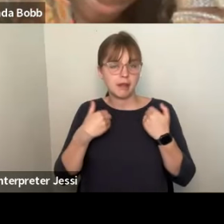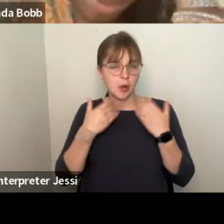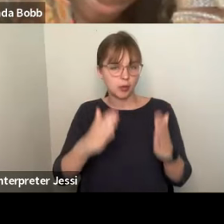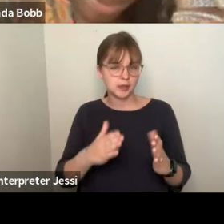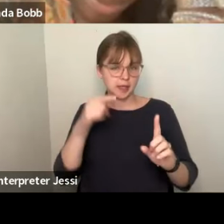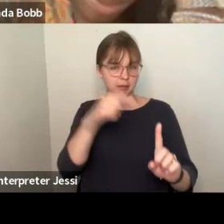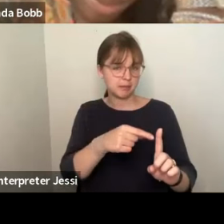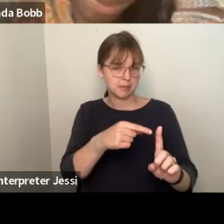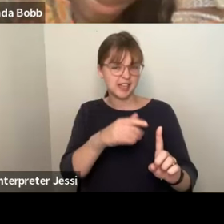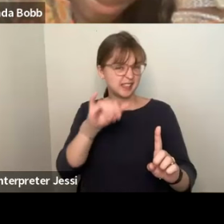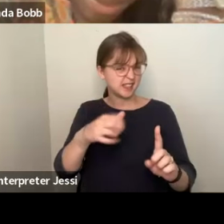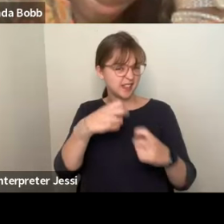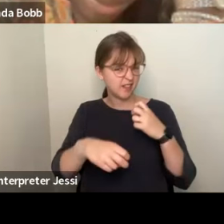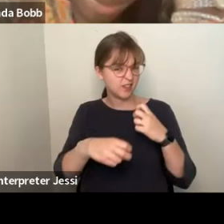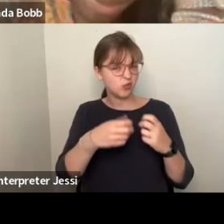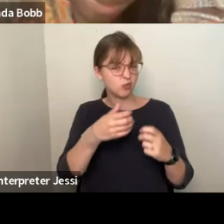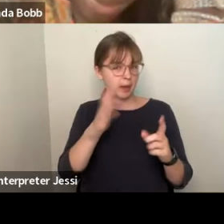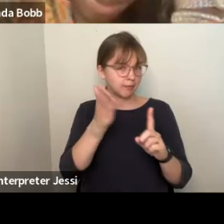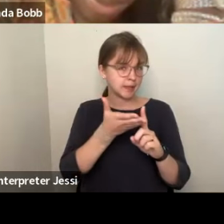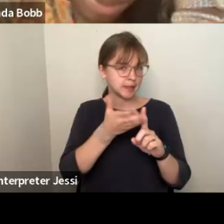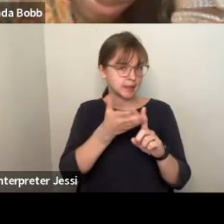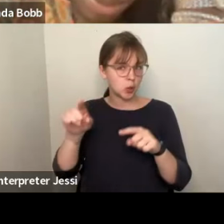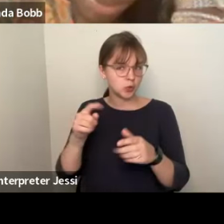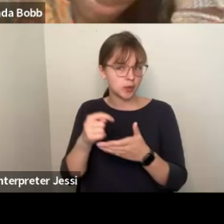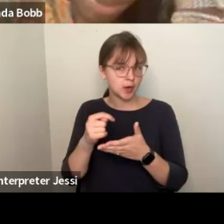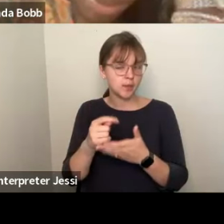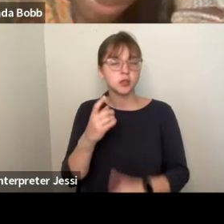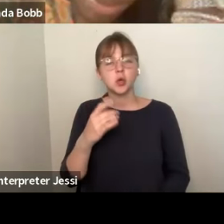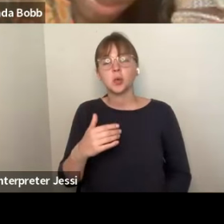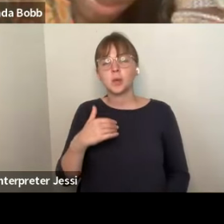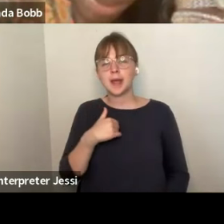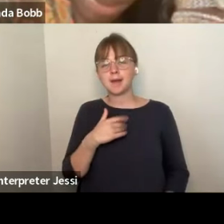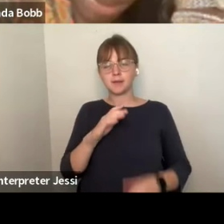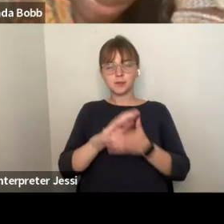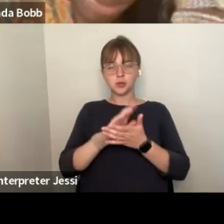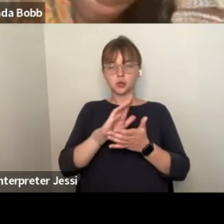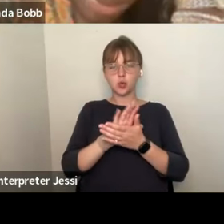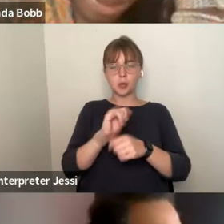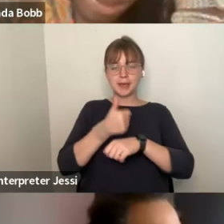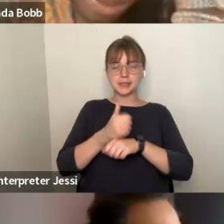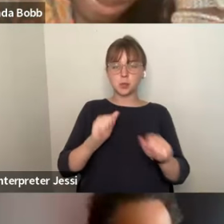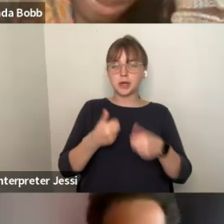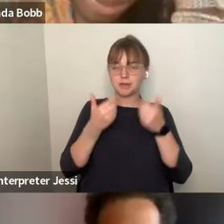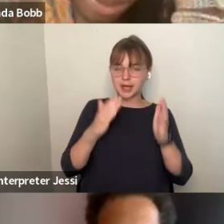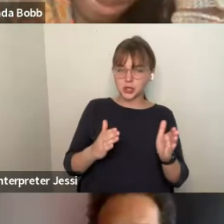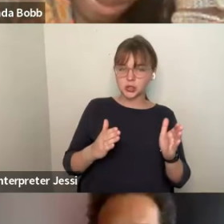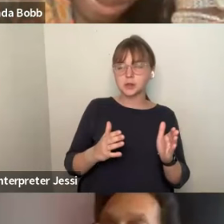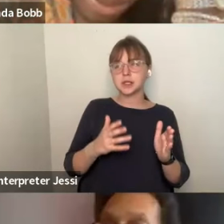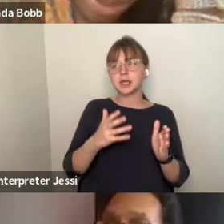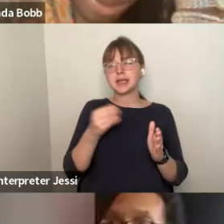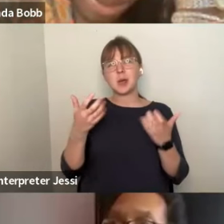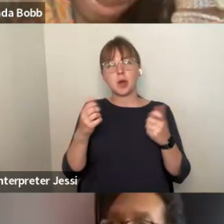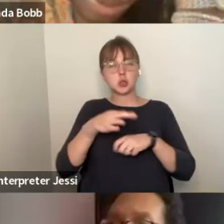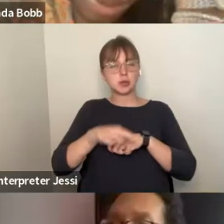yeah, because again, I mean, we have prevention providers, even school-based providers, and they may want to be linking with the right